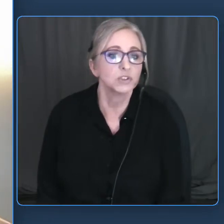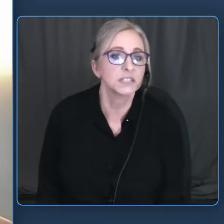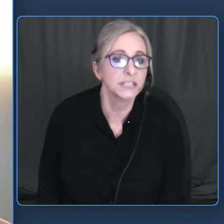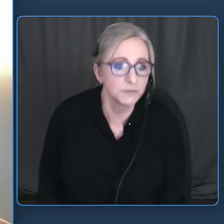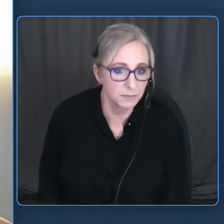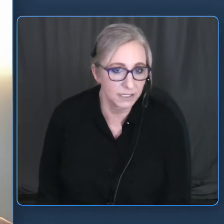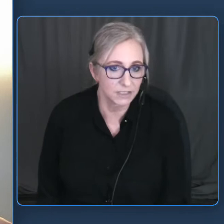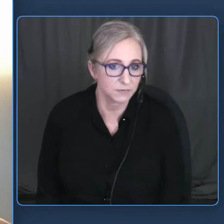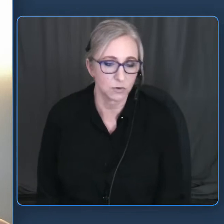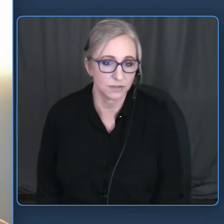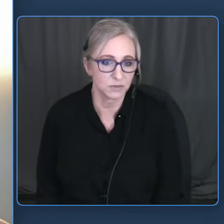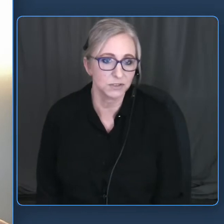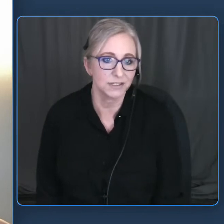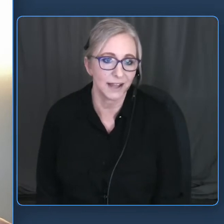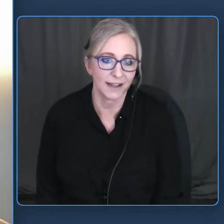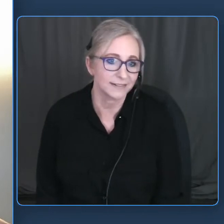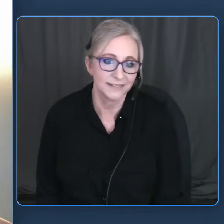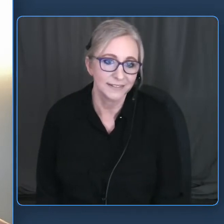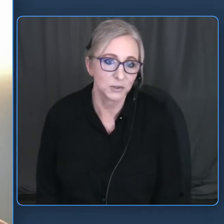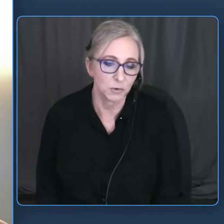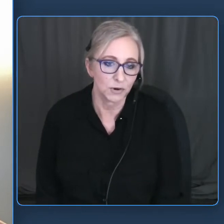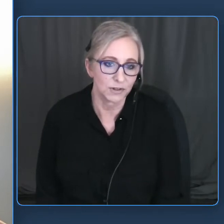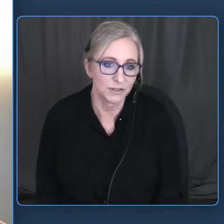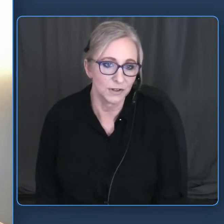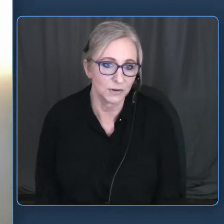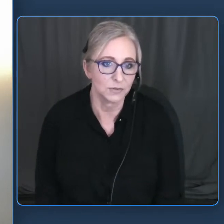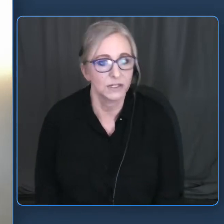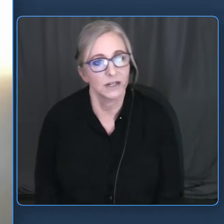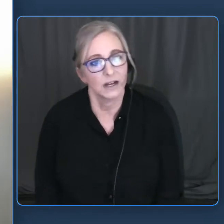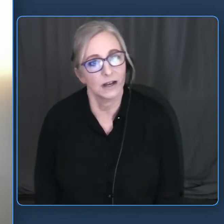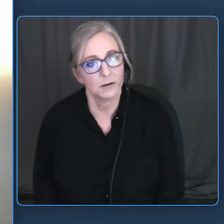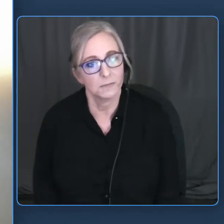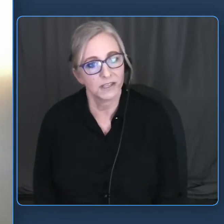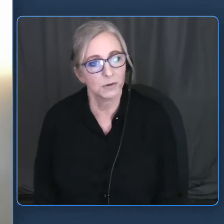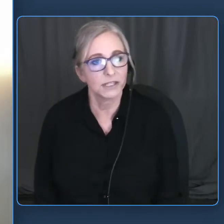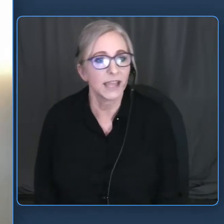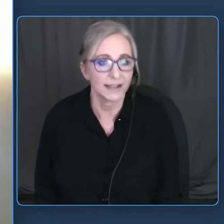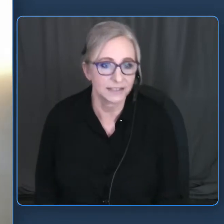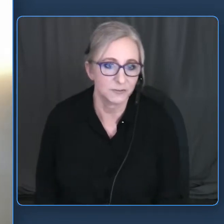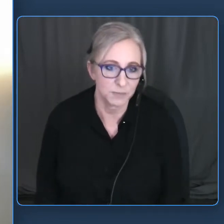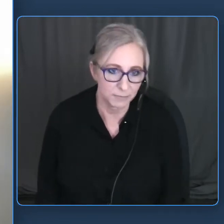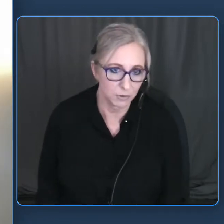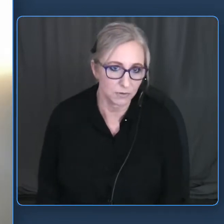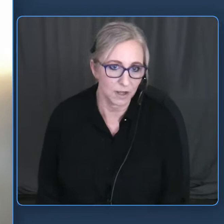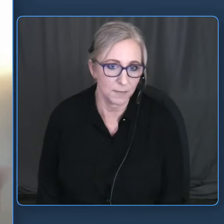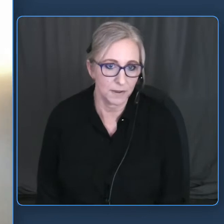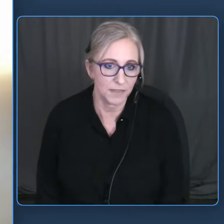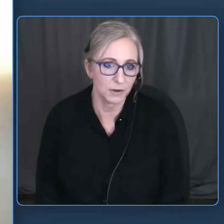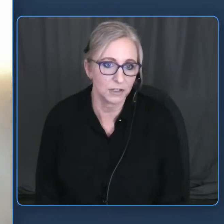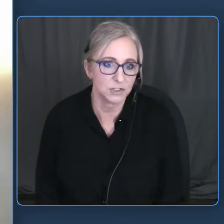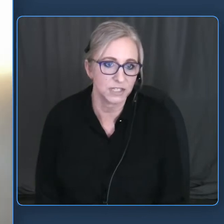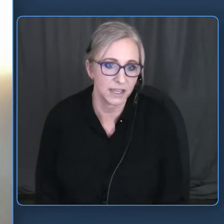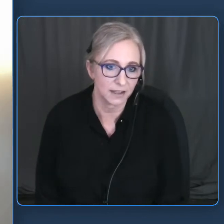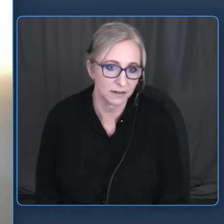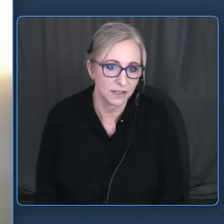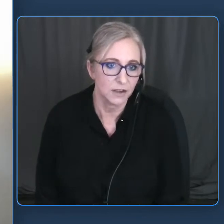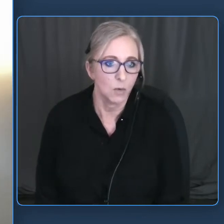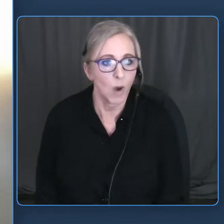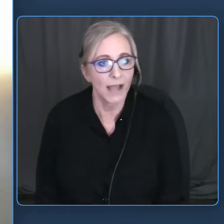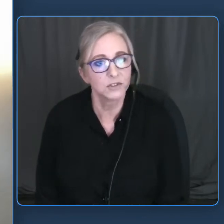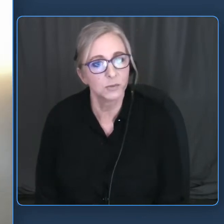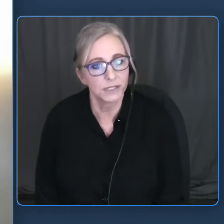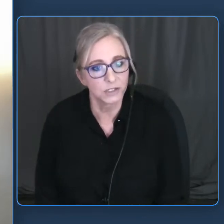say, well, we'll just lift them to the next floor. That's really not going to work. They can really ask that of people. They don't